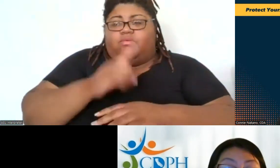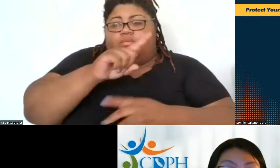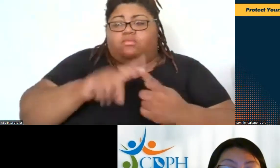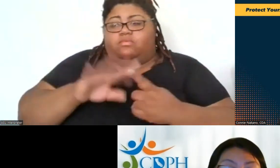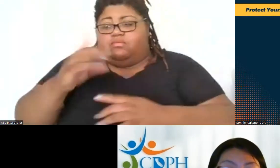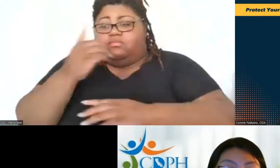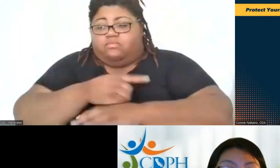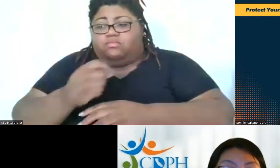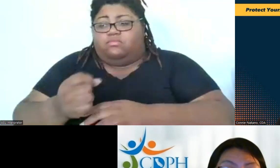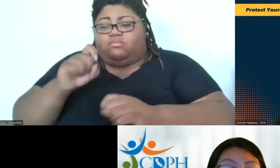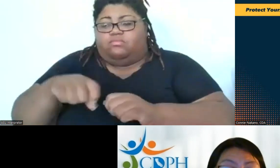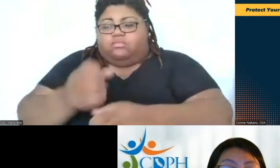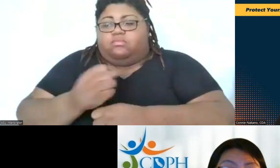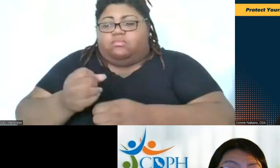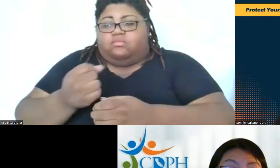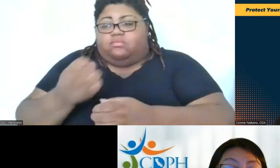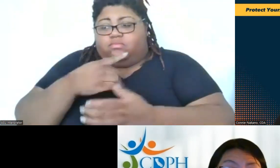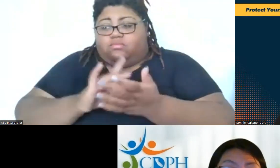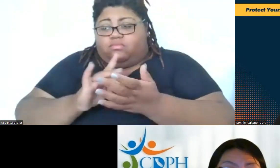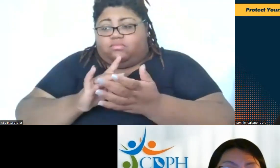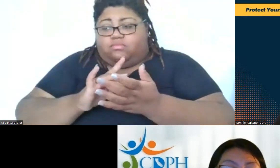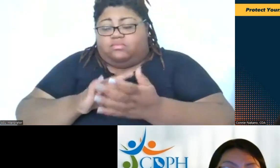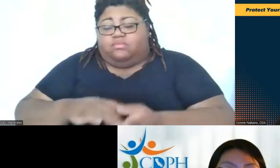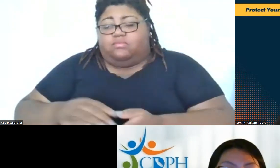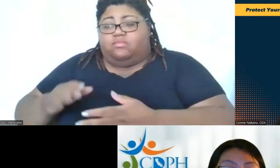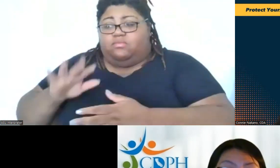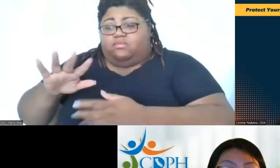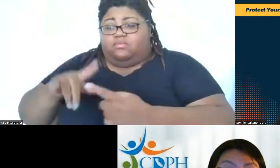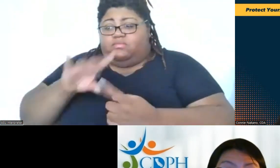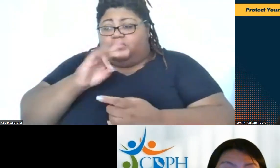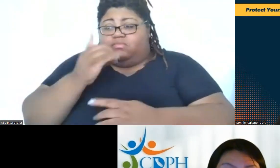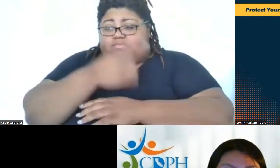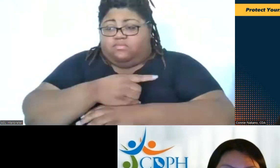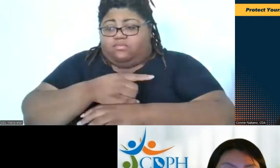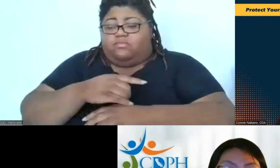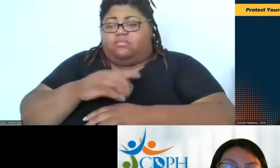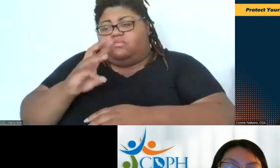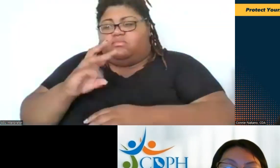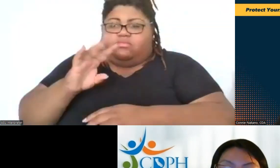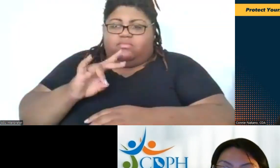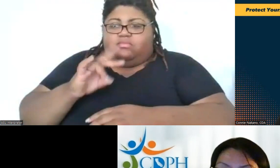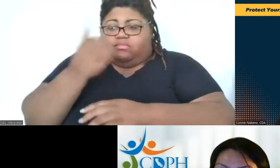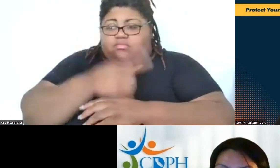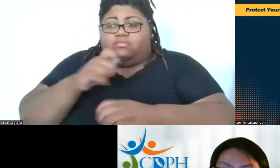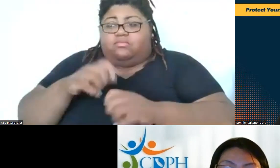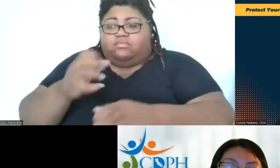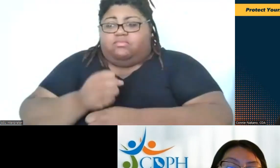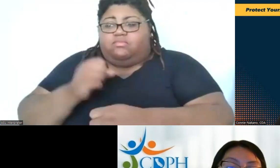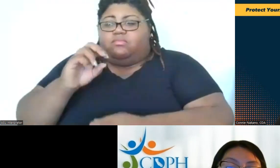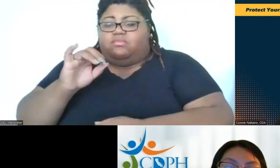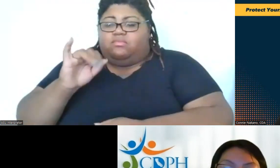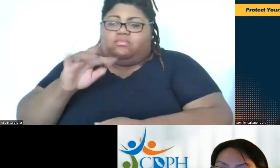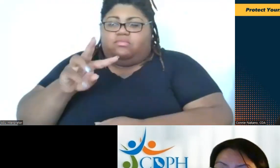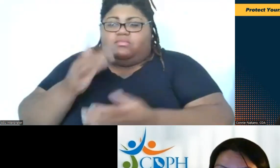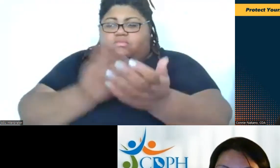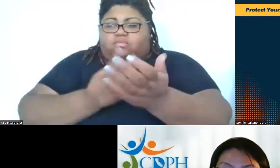the IV medication available to you. So it's just much more inconvenient. So day 6 or 7, you still can have treatment. Once you're day 8,